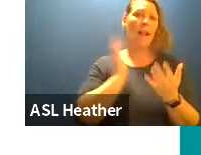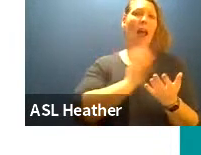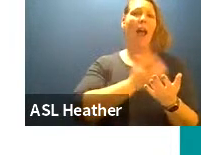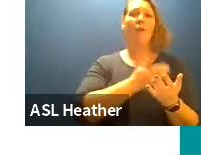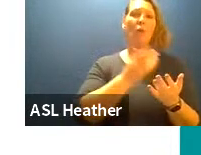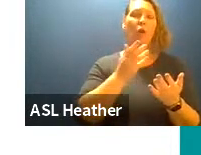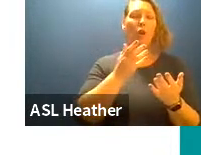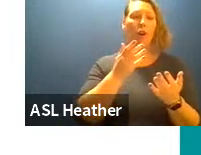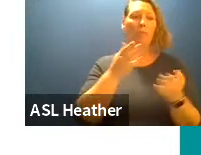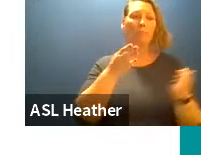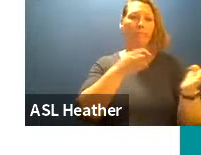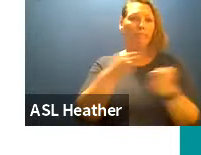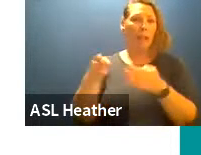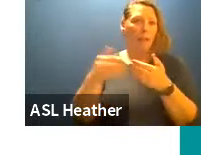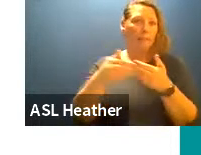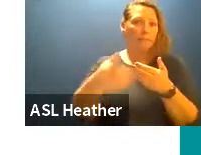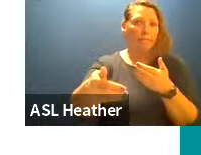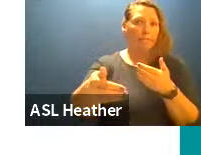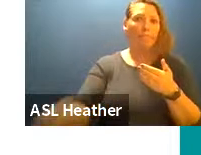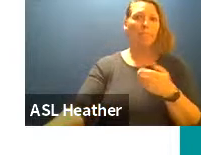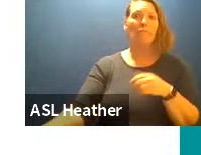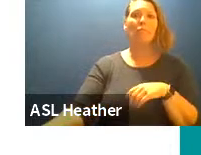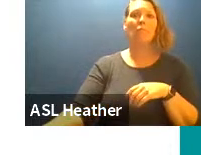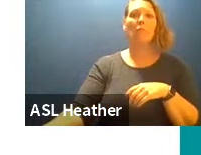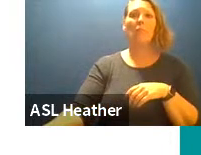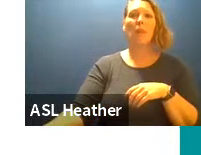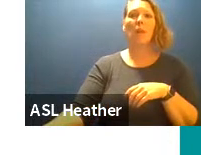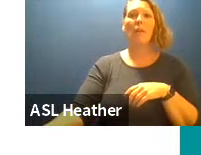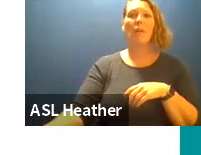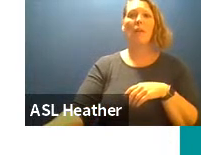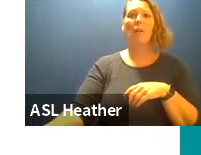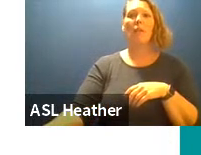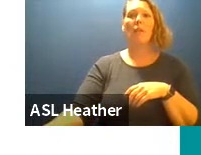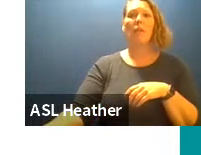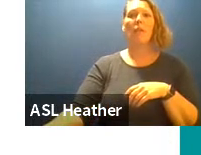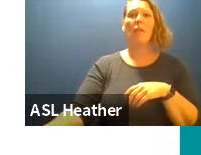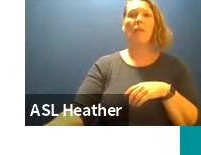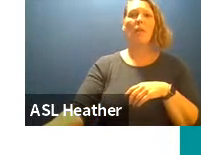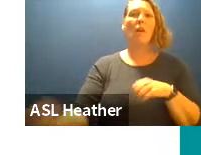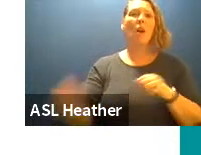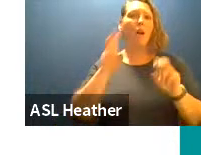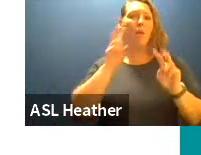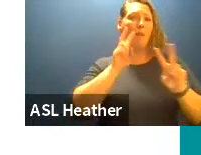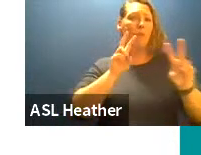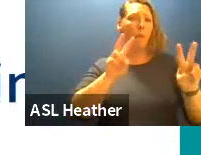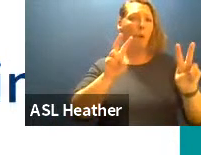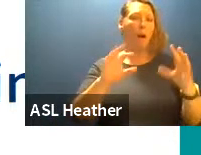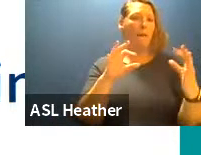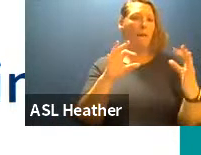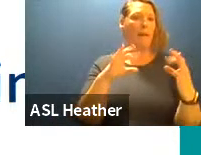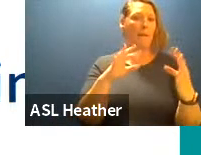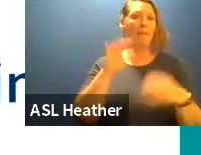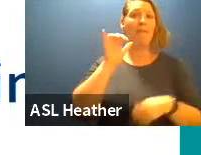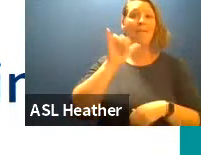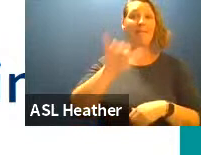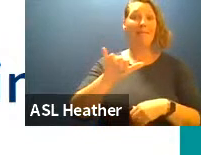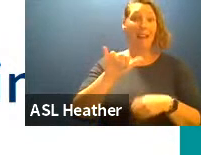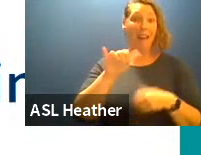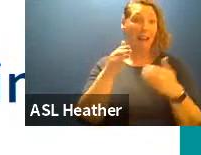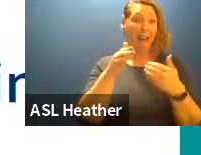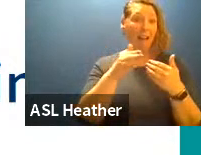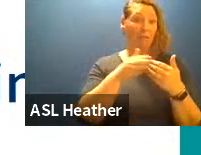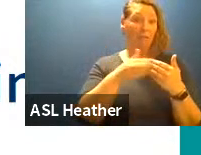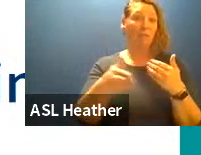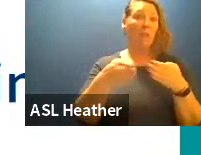path forward. And we're looking for feedback from them. This path forward, we're going to take